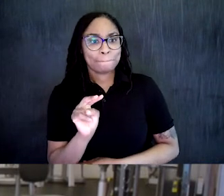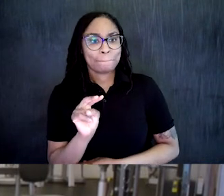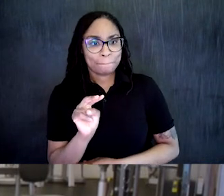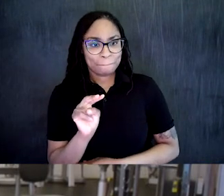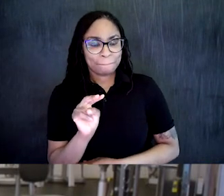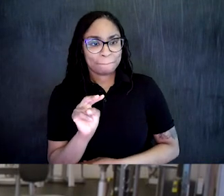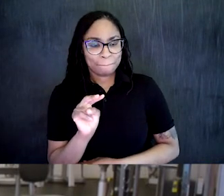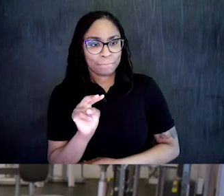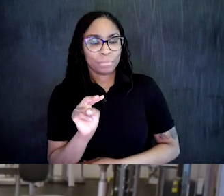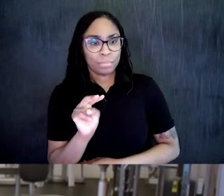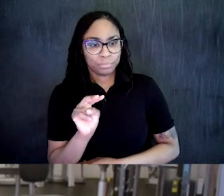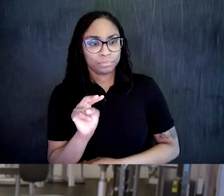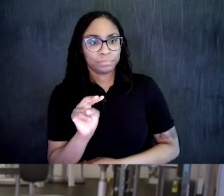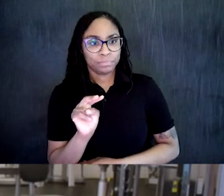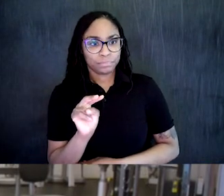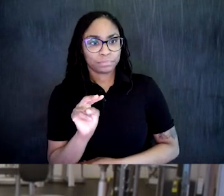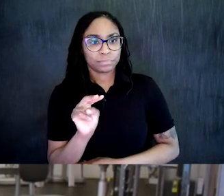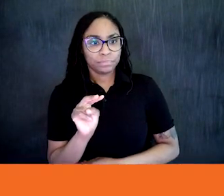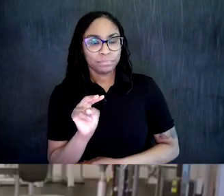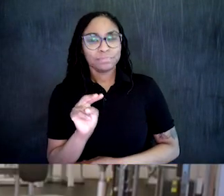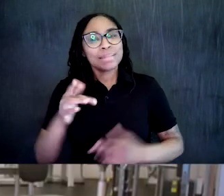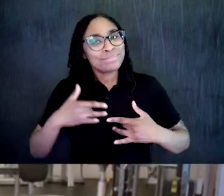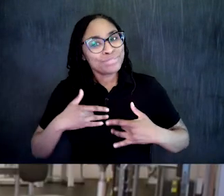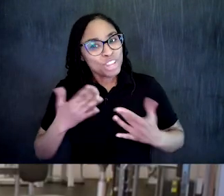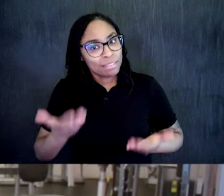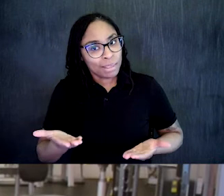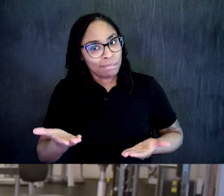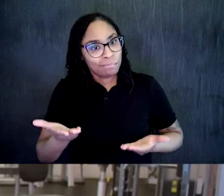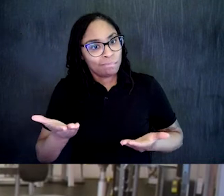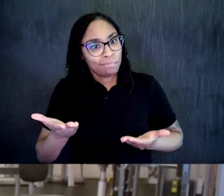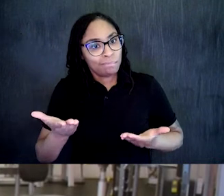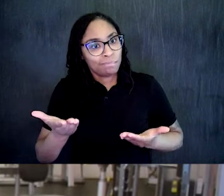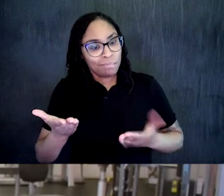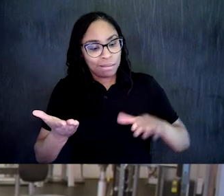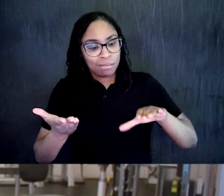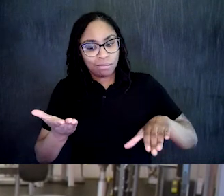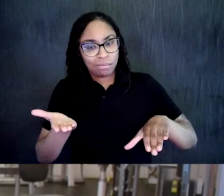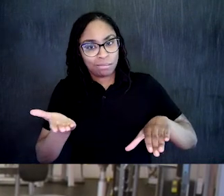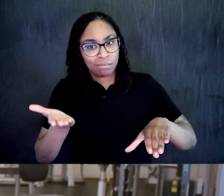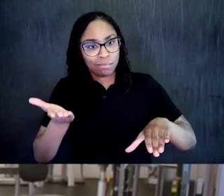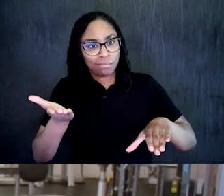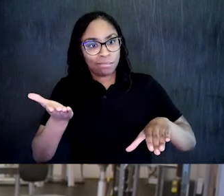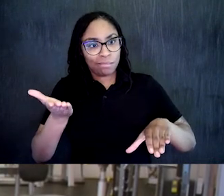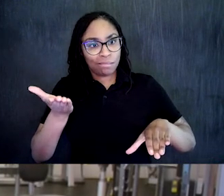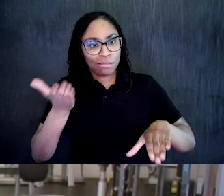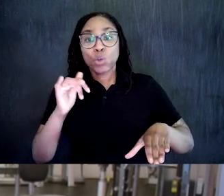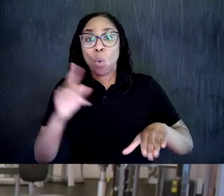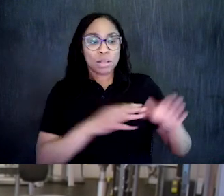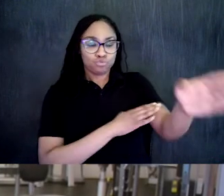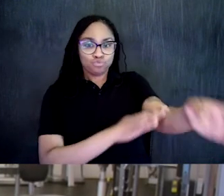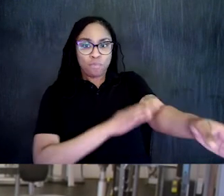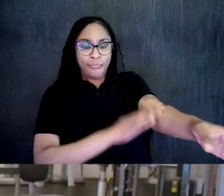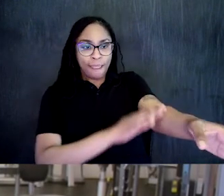and relax. Good work. All right, for this next set of exercises, we're gonna work on the lower body a bit. So